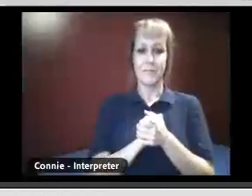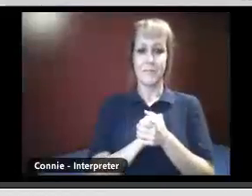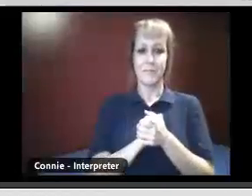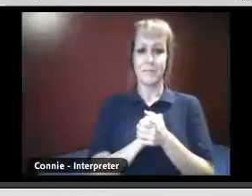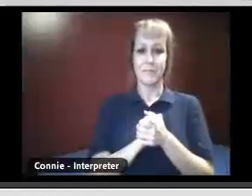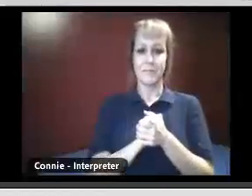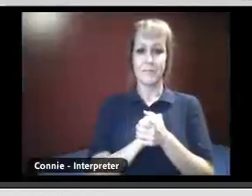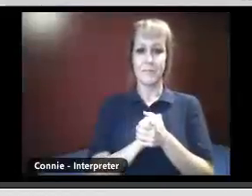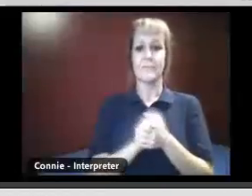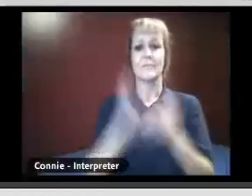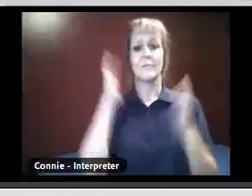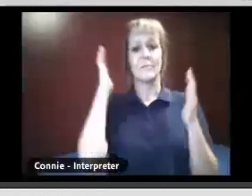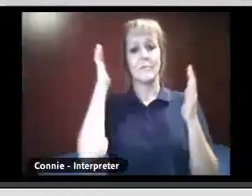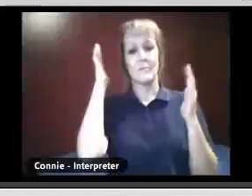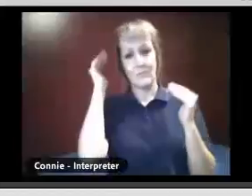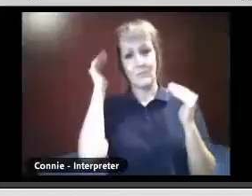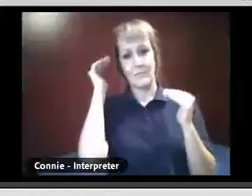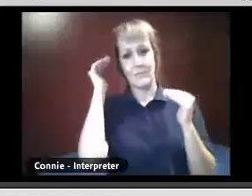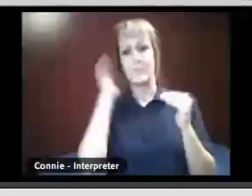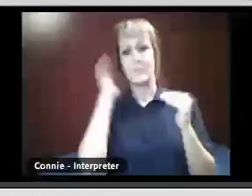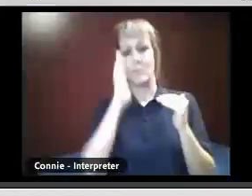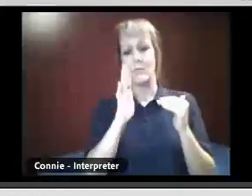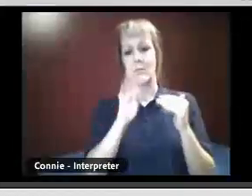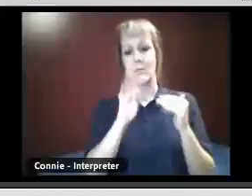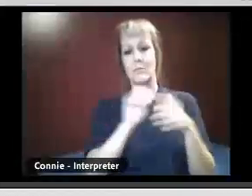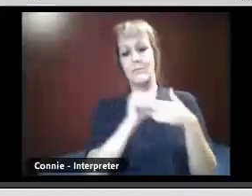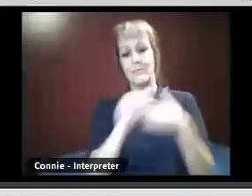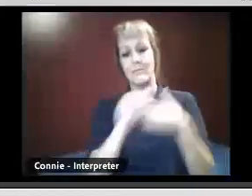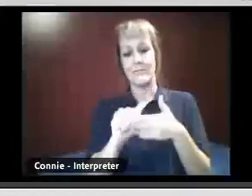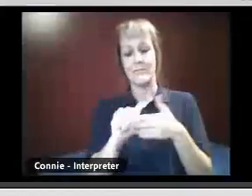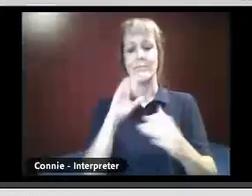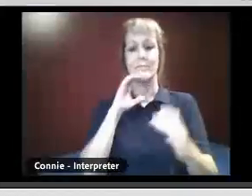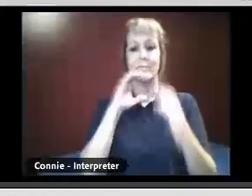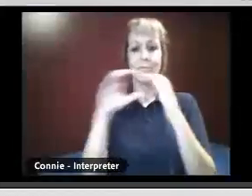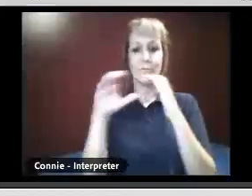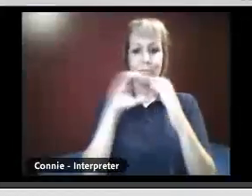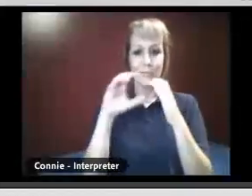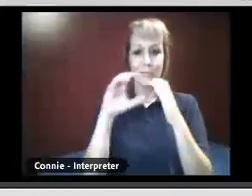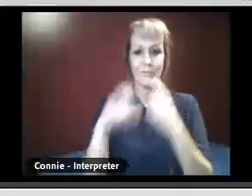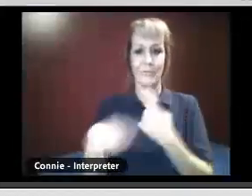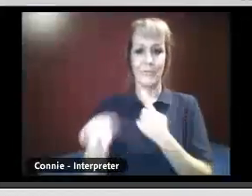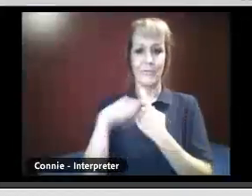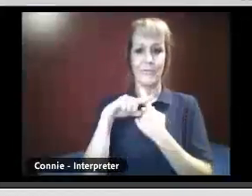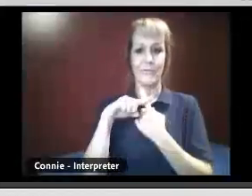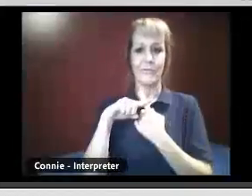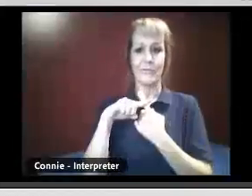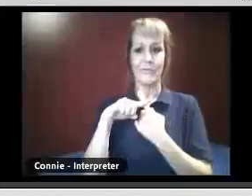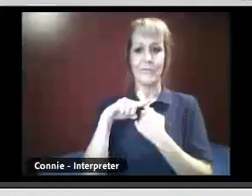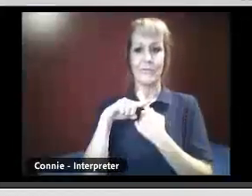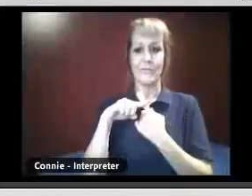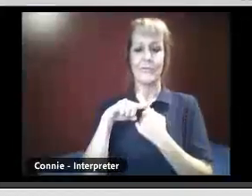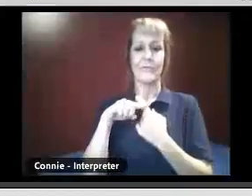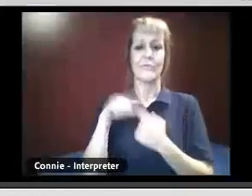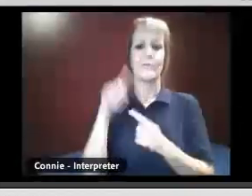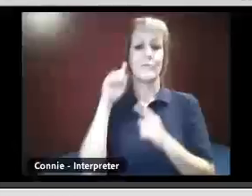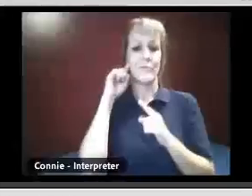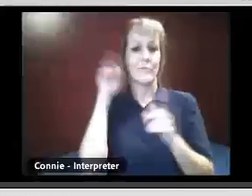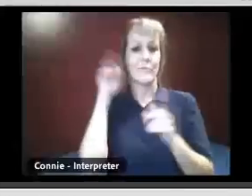but hopefully it will go towards a constructive conversation so that at least the ears are